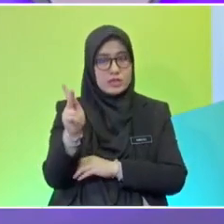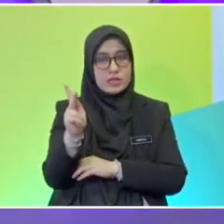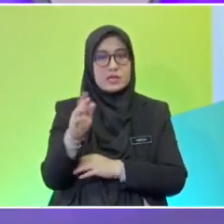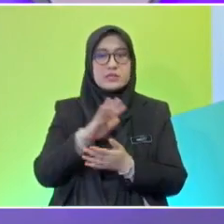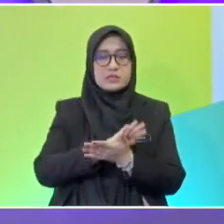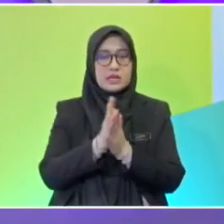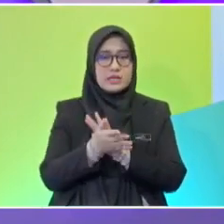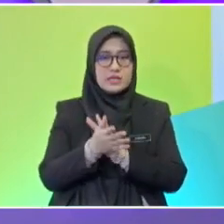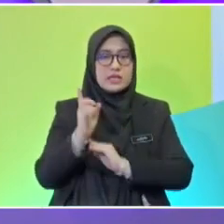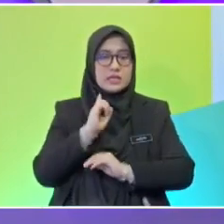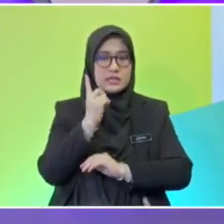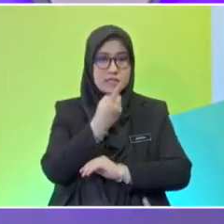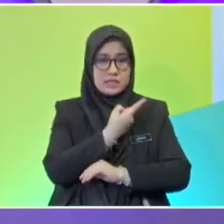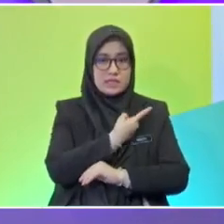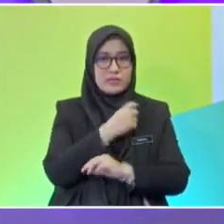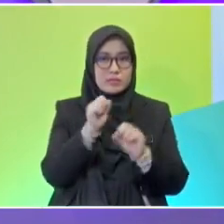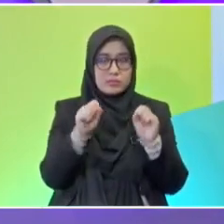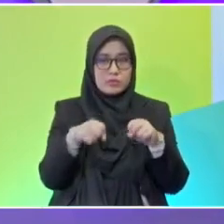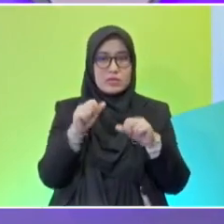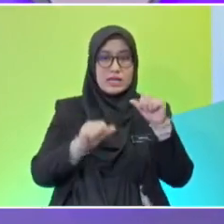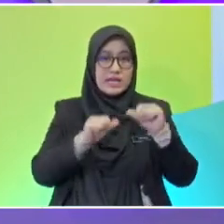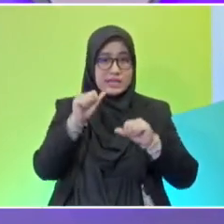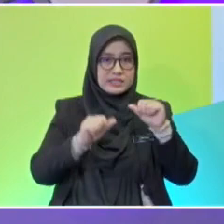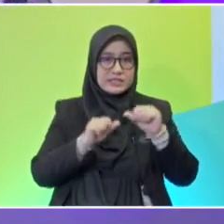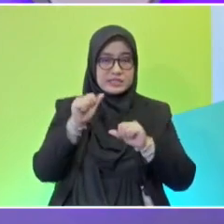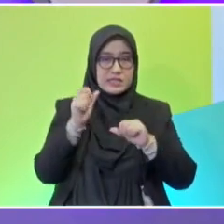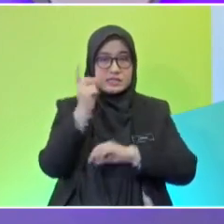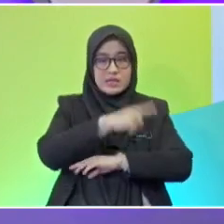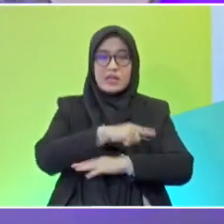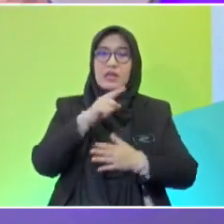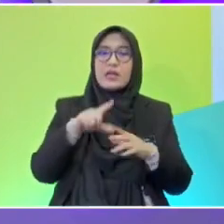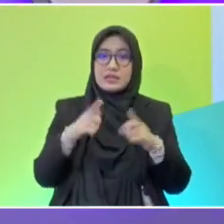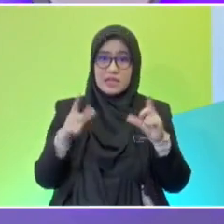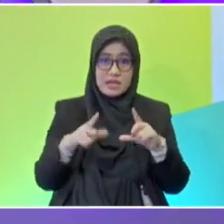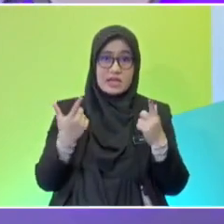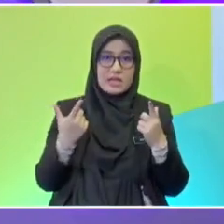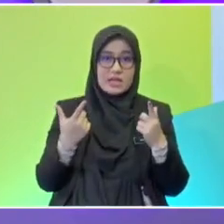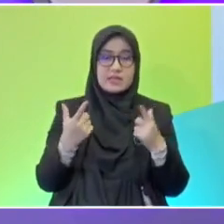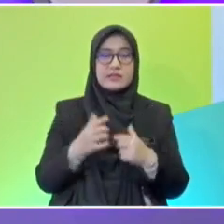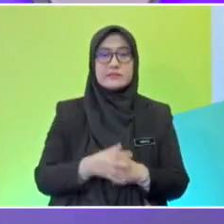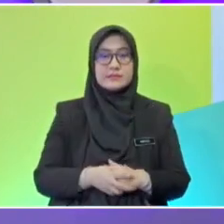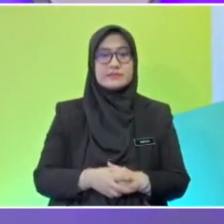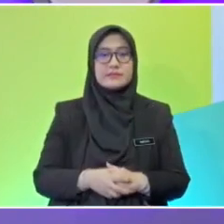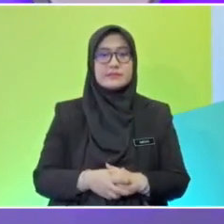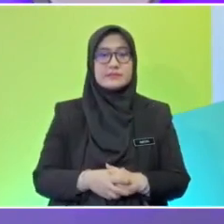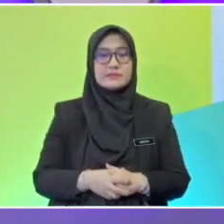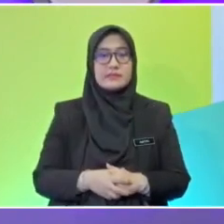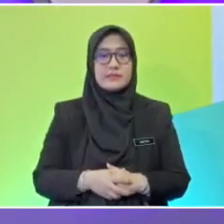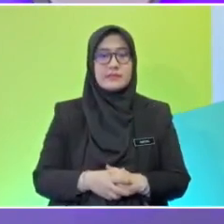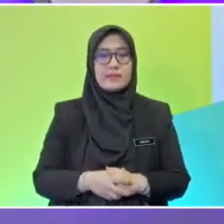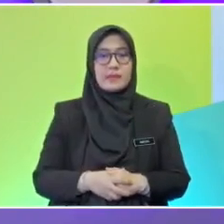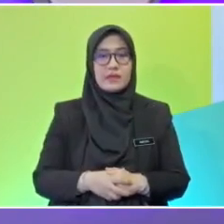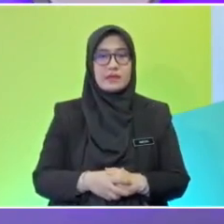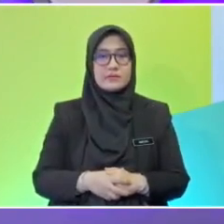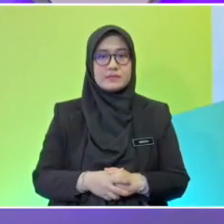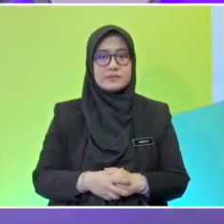on one lesson alone. We can mark it there, but we assess them overall based on our professional judgment and what we know